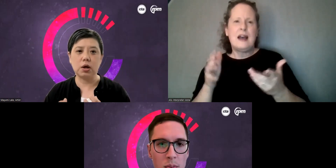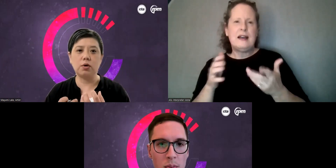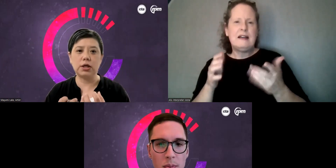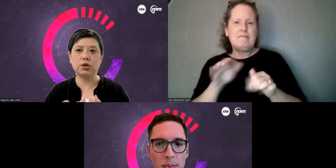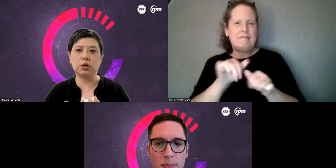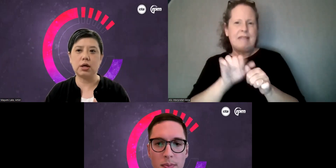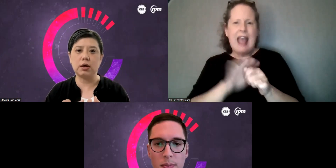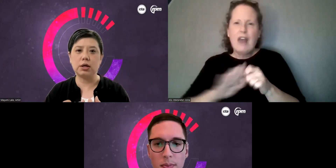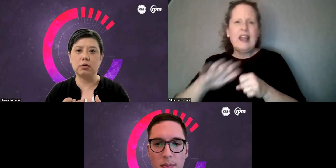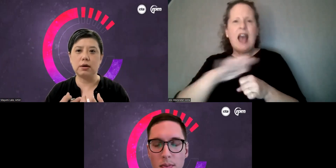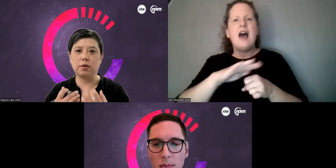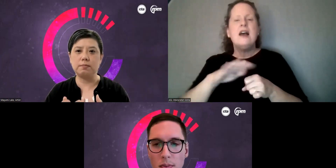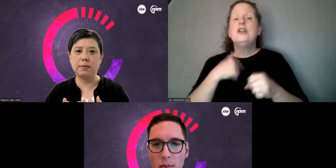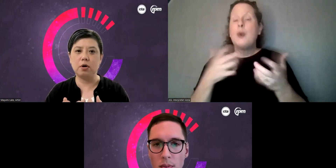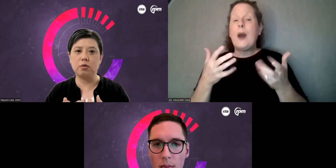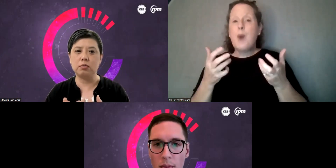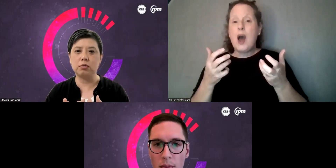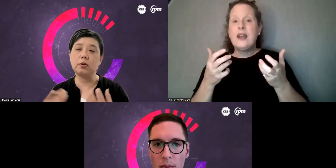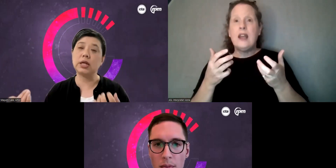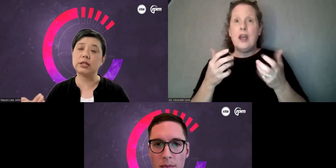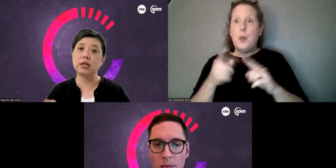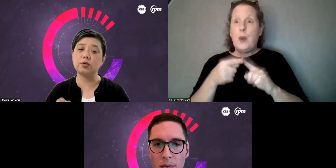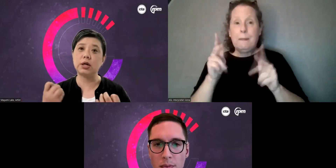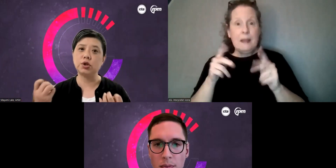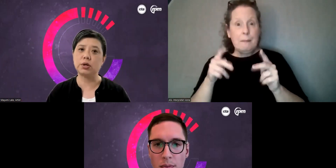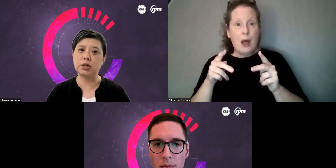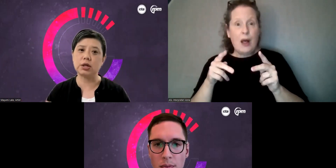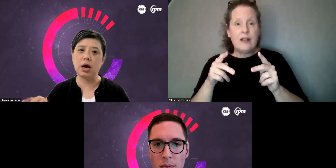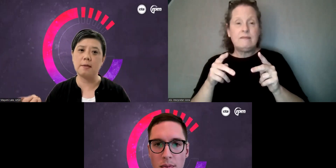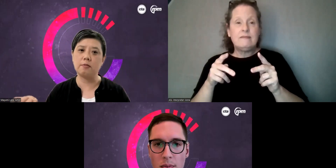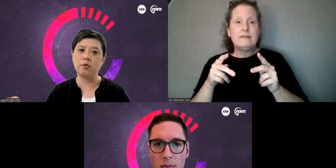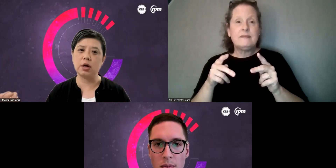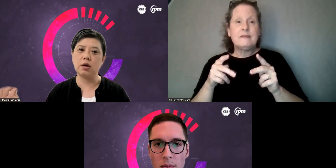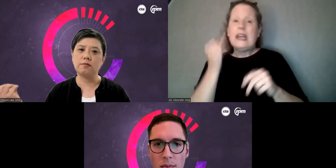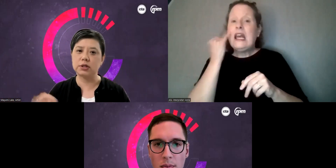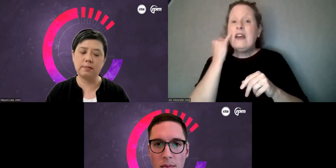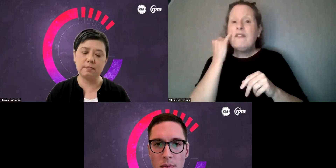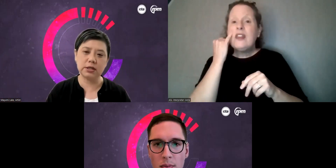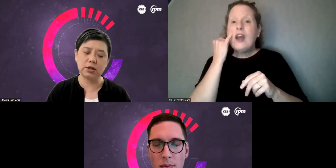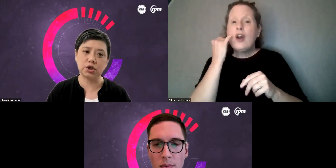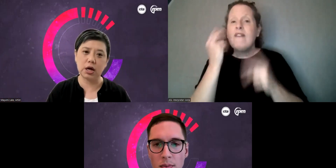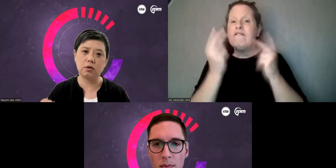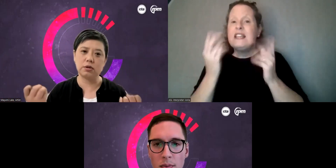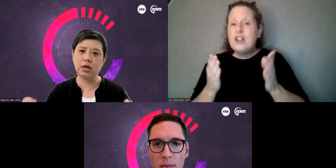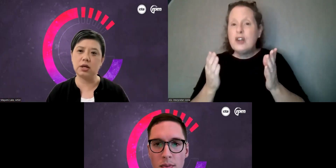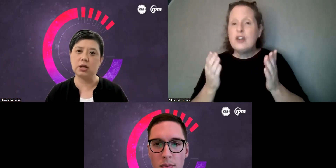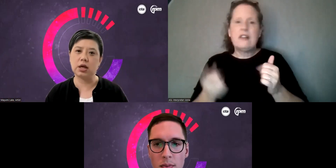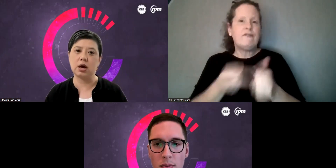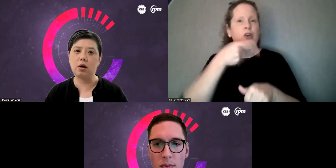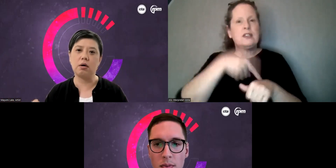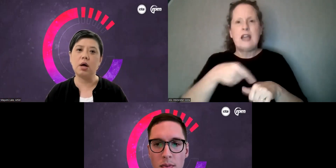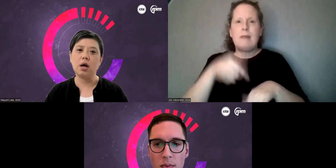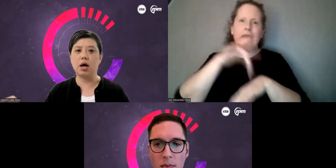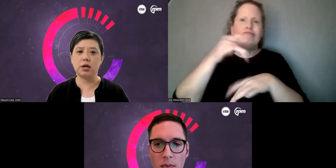area. So I wanted to like, that when people, let's say for the tourist, first time they visit in Chicago, they think